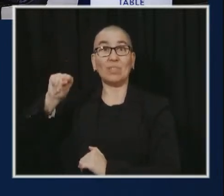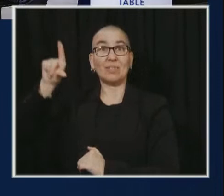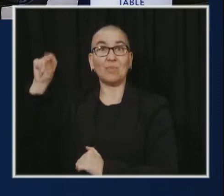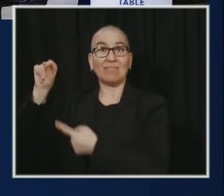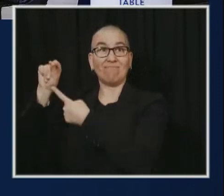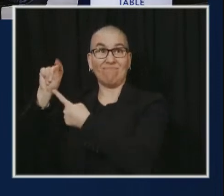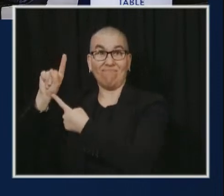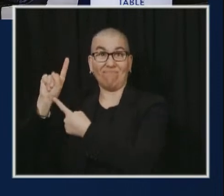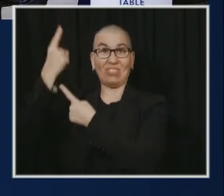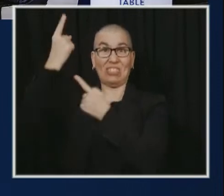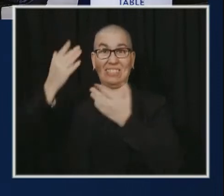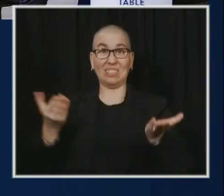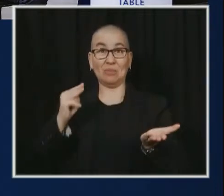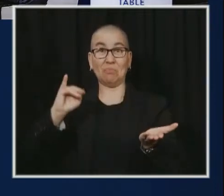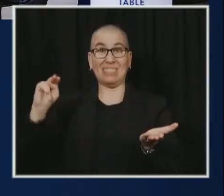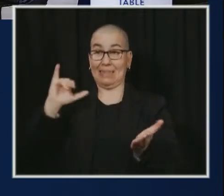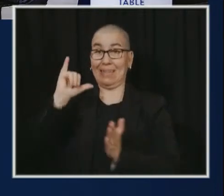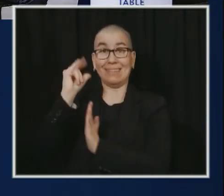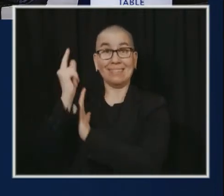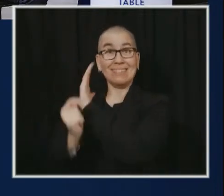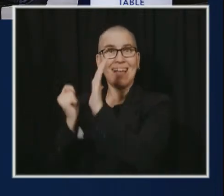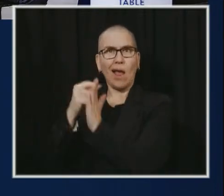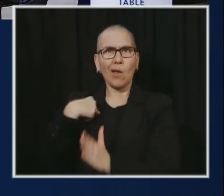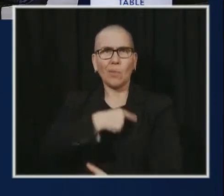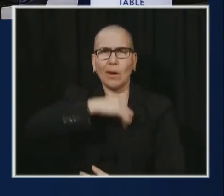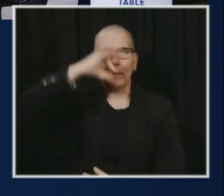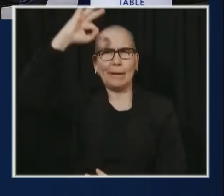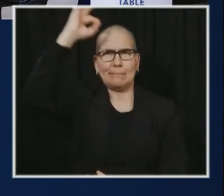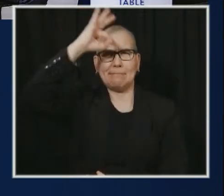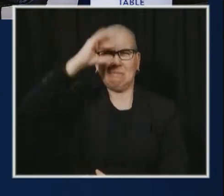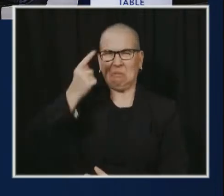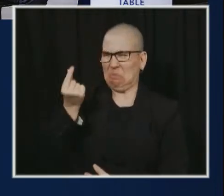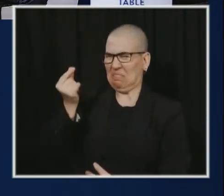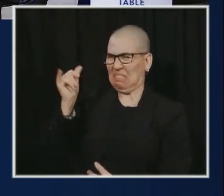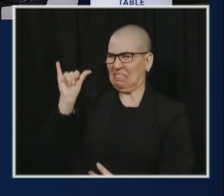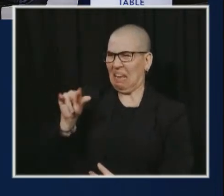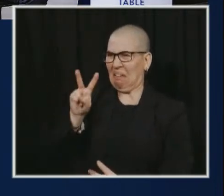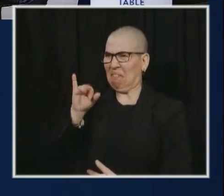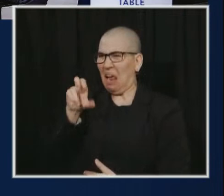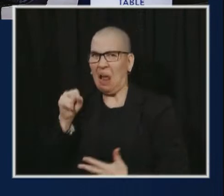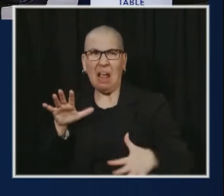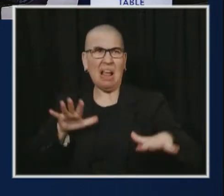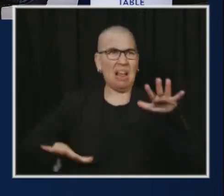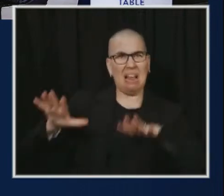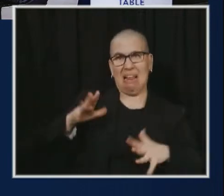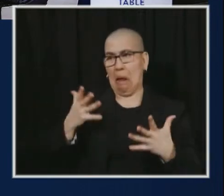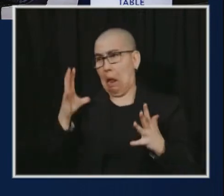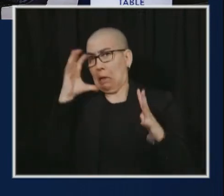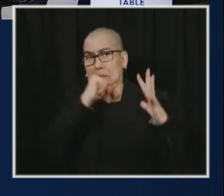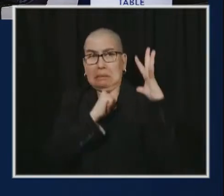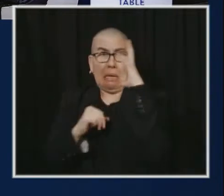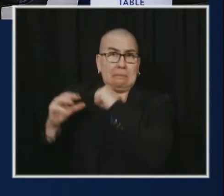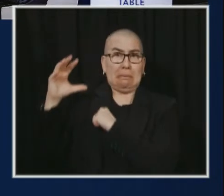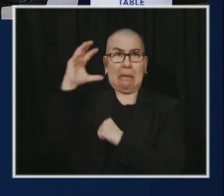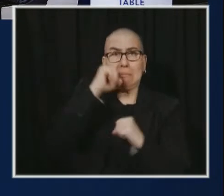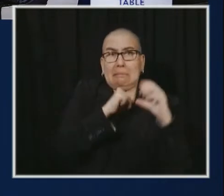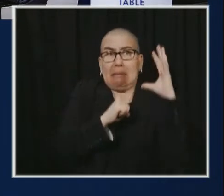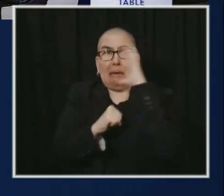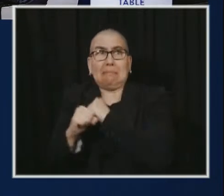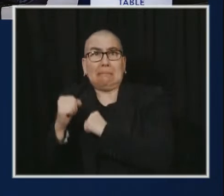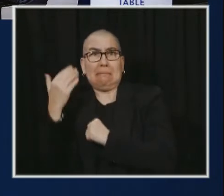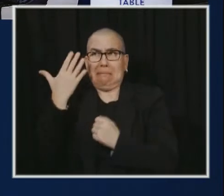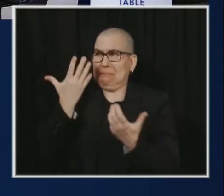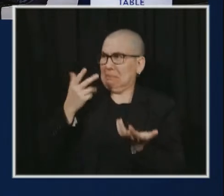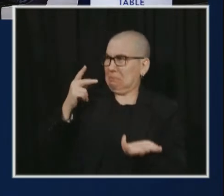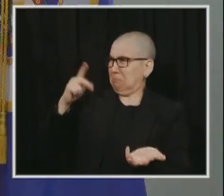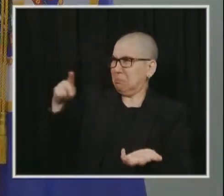didn't know what we were dealing with. We didn't know how to treat it. We assumed but did not have personal protective equipment to protect